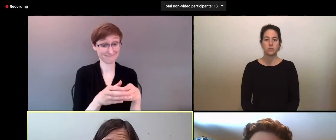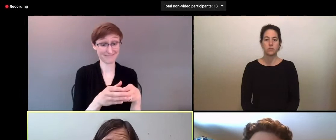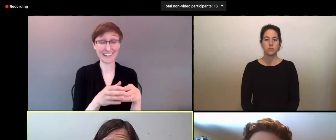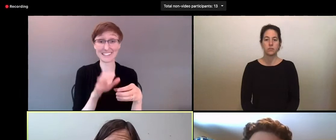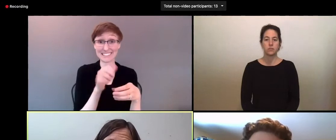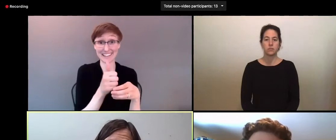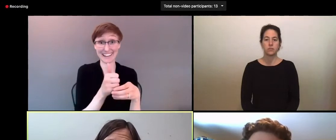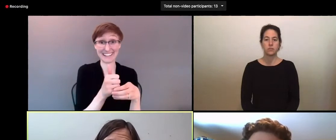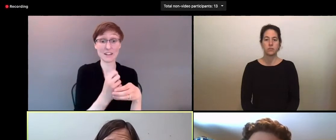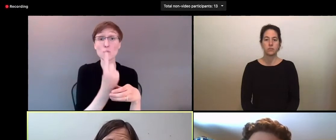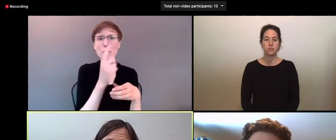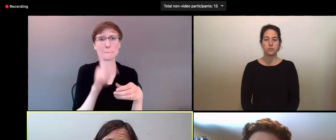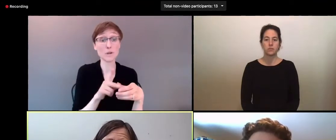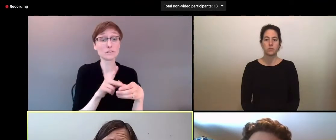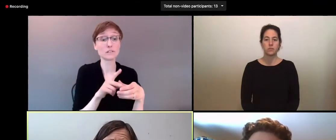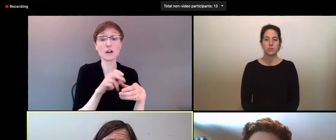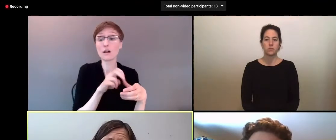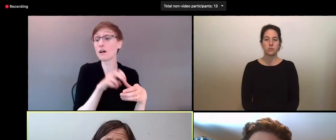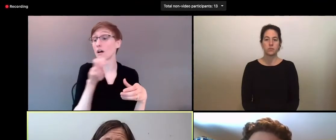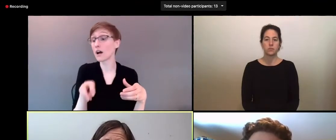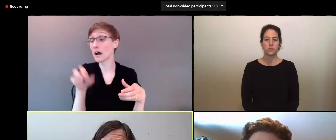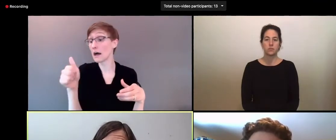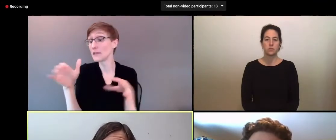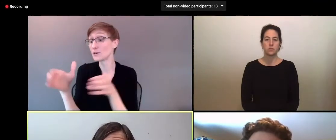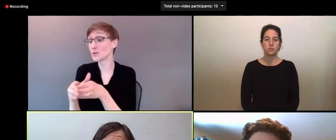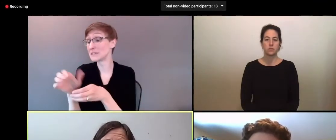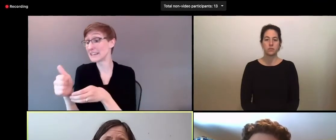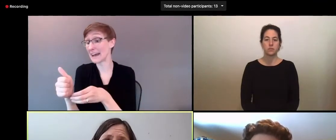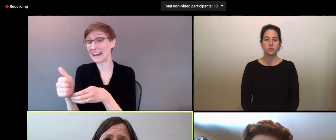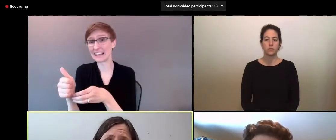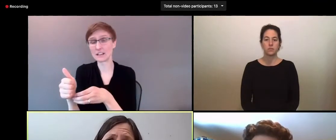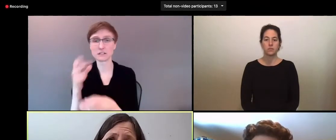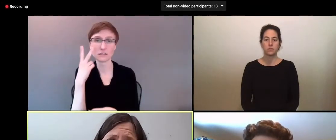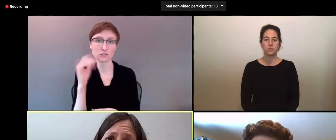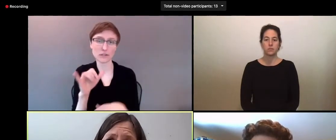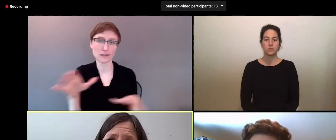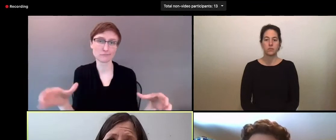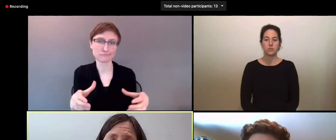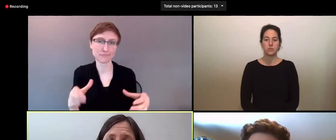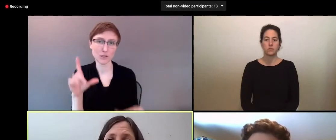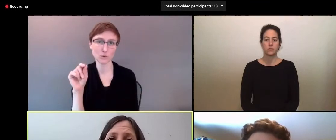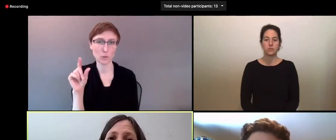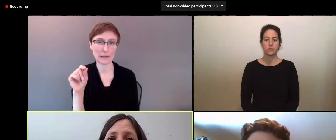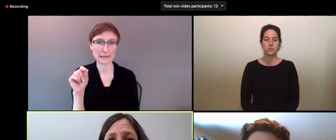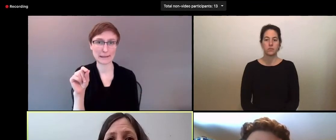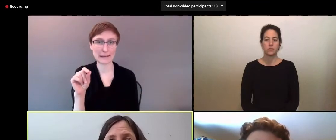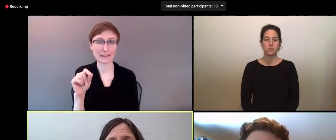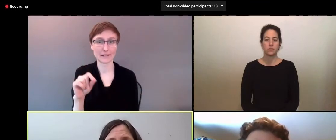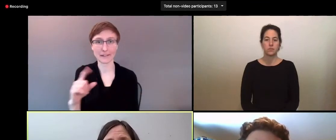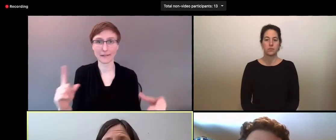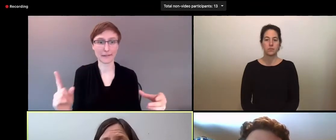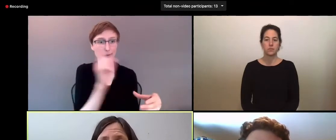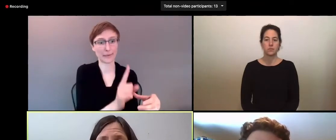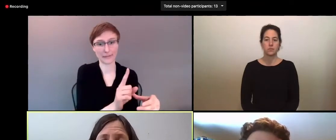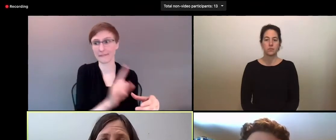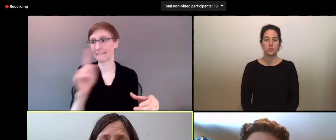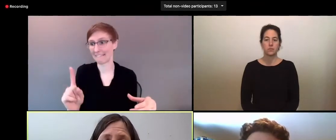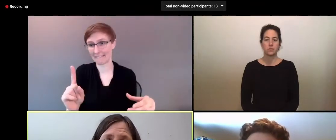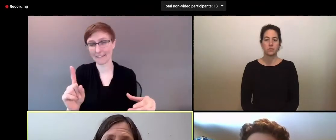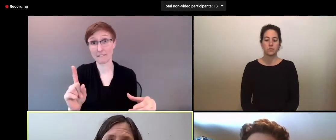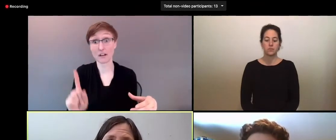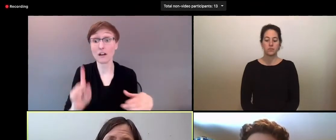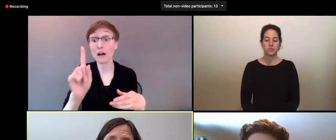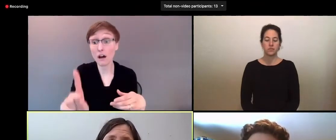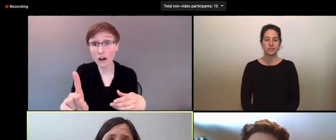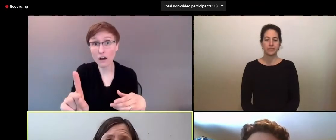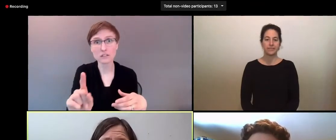20. And then if somebody else joins another group, that's like a group of 30. And then you start to get a lot of